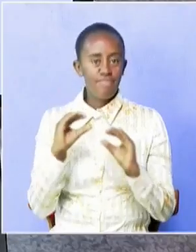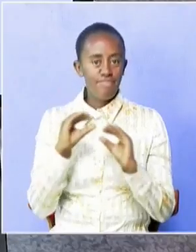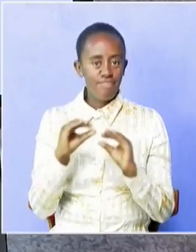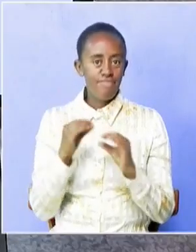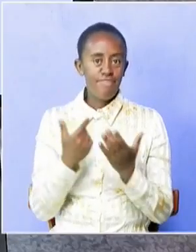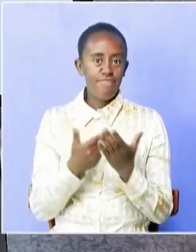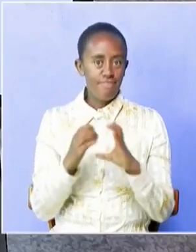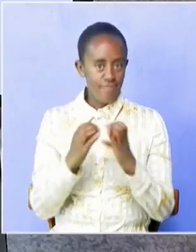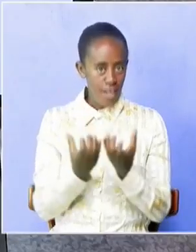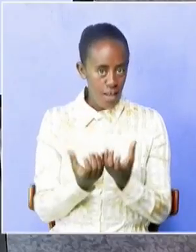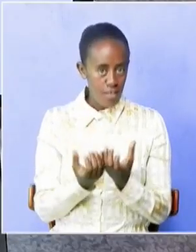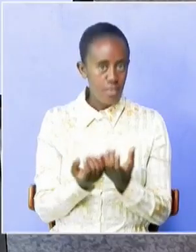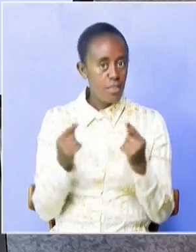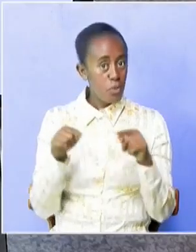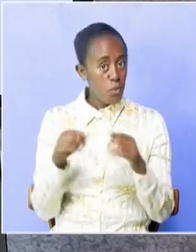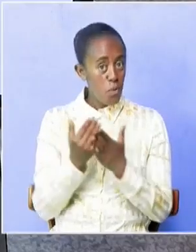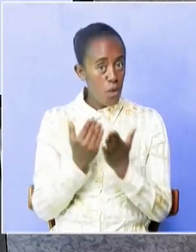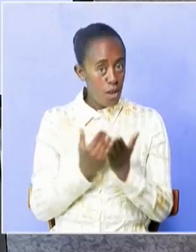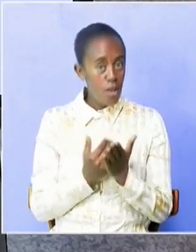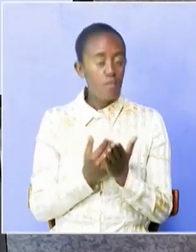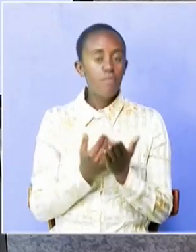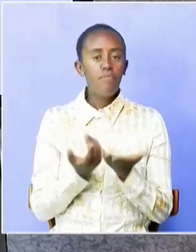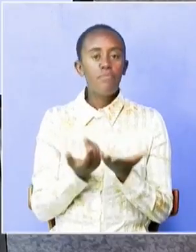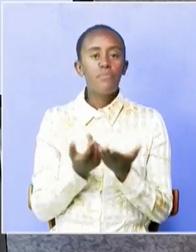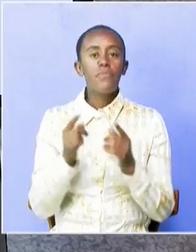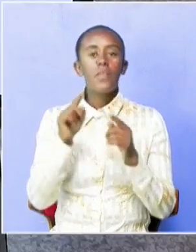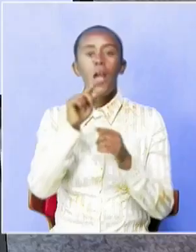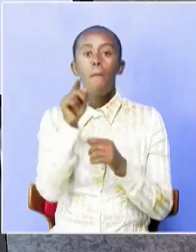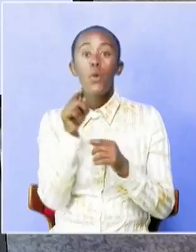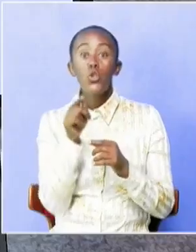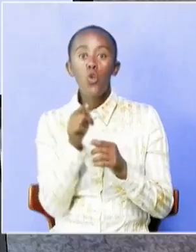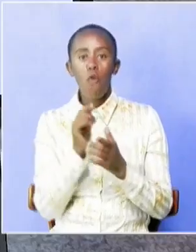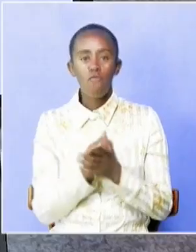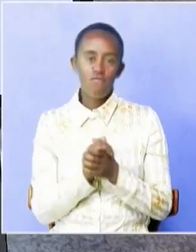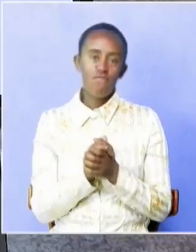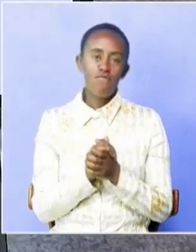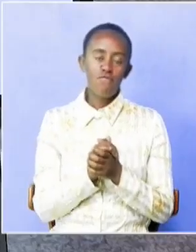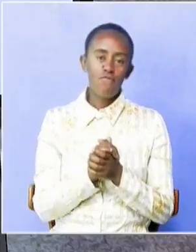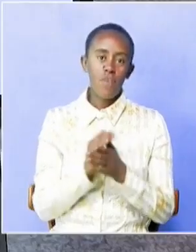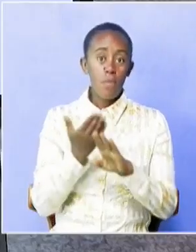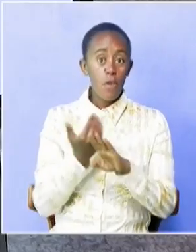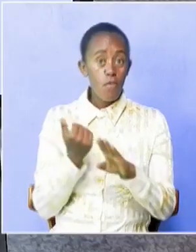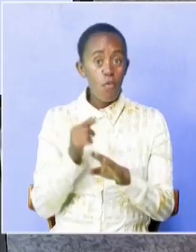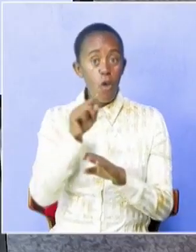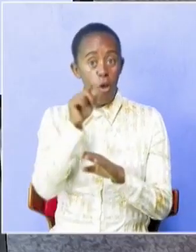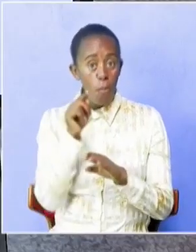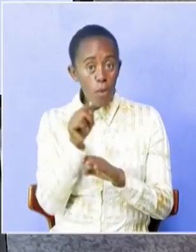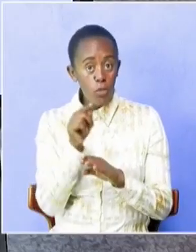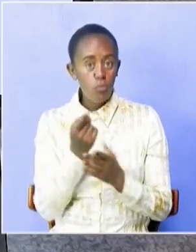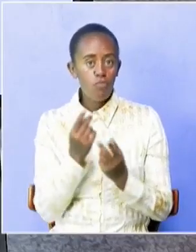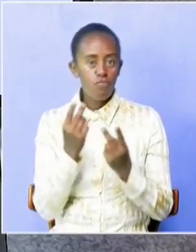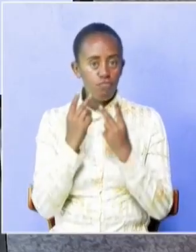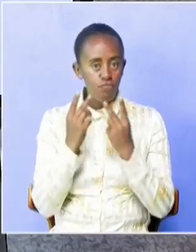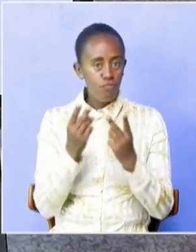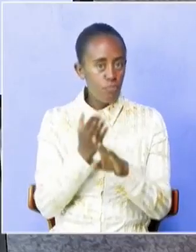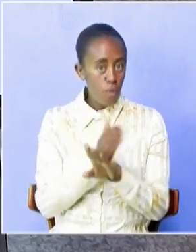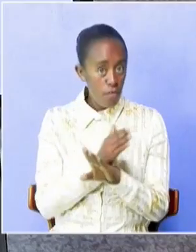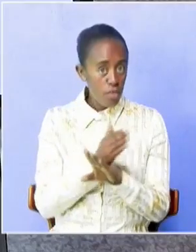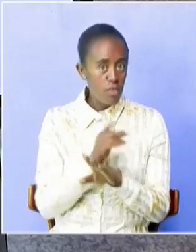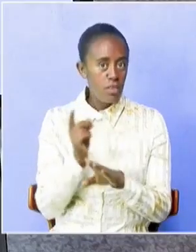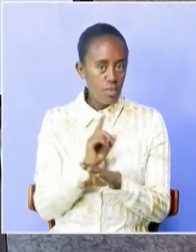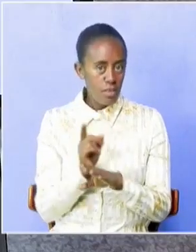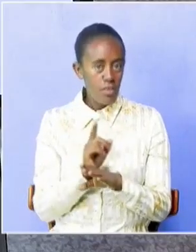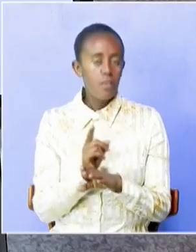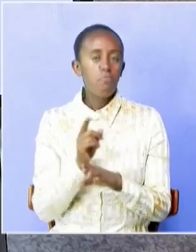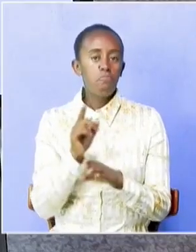So today's lesson is apostrophe. But before we talk about apostrophe, let's go back to the